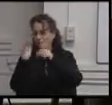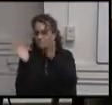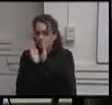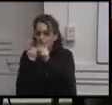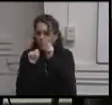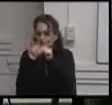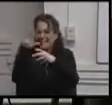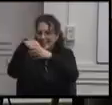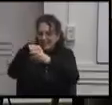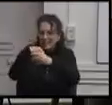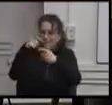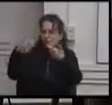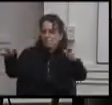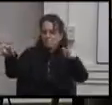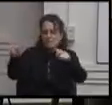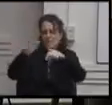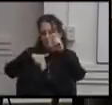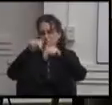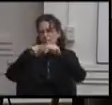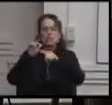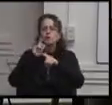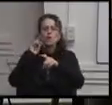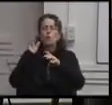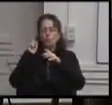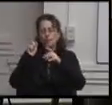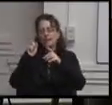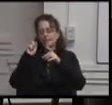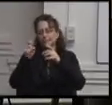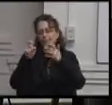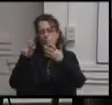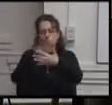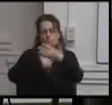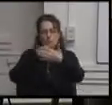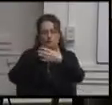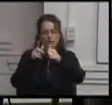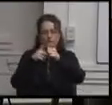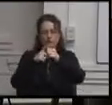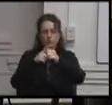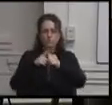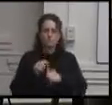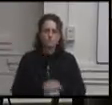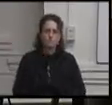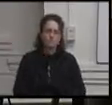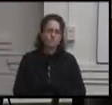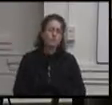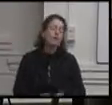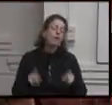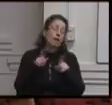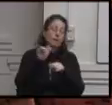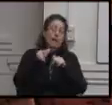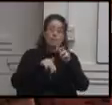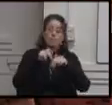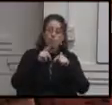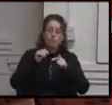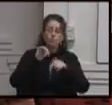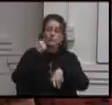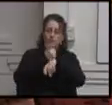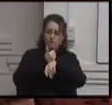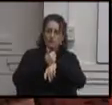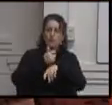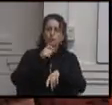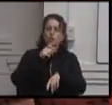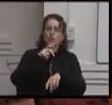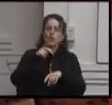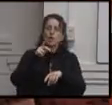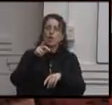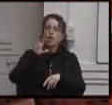what their recommendations are before we move forward with that. But we are installing programmable thermostats in that building, which should... You already did that, didn't